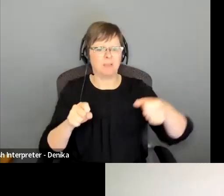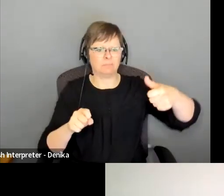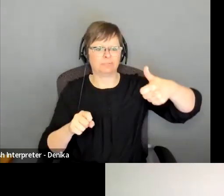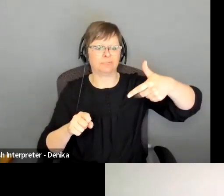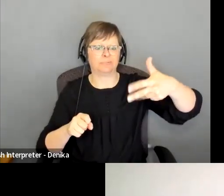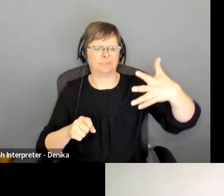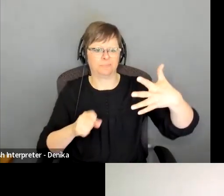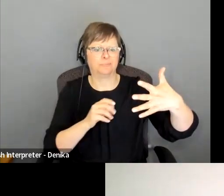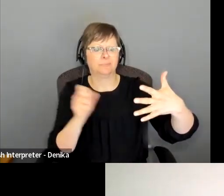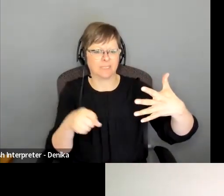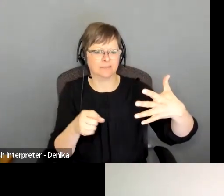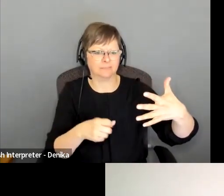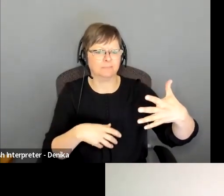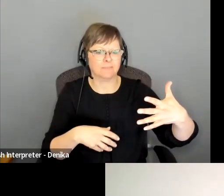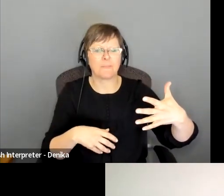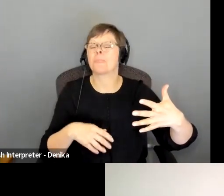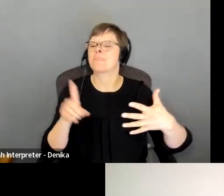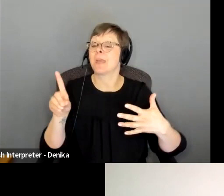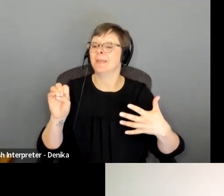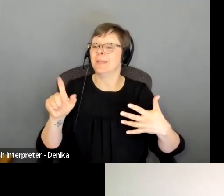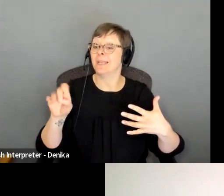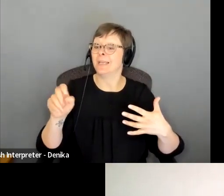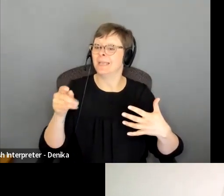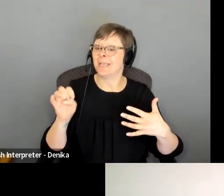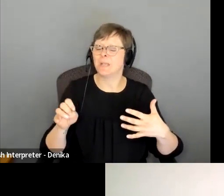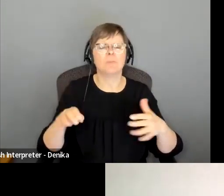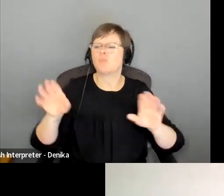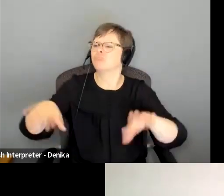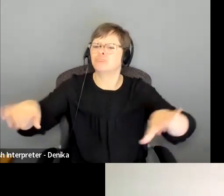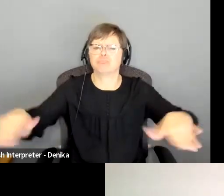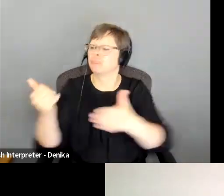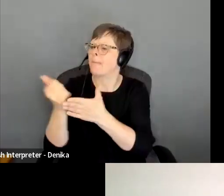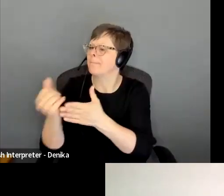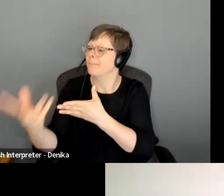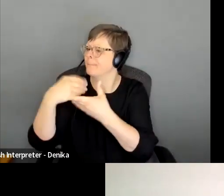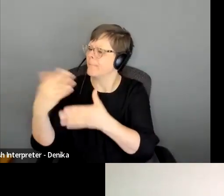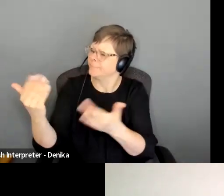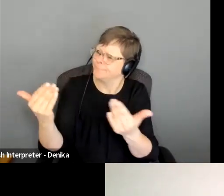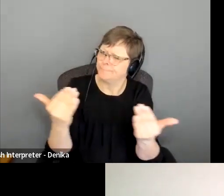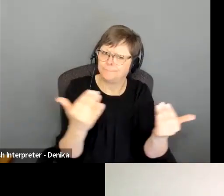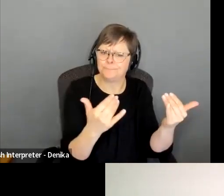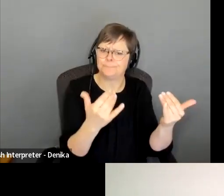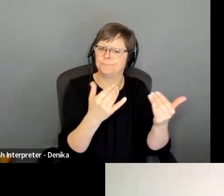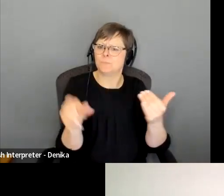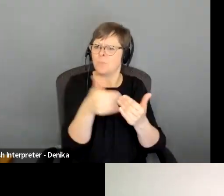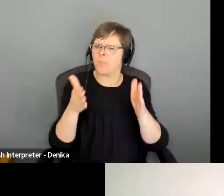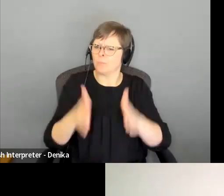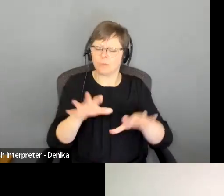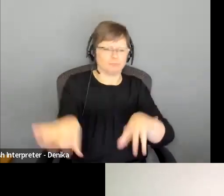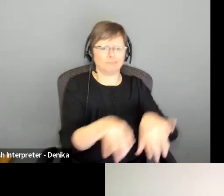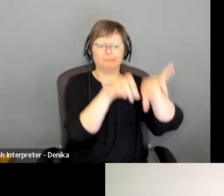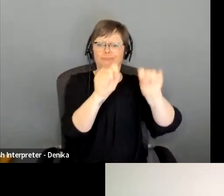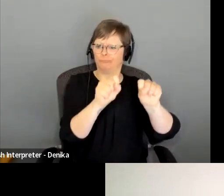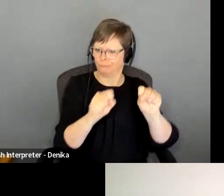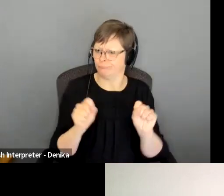you. Delegate is about asking others to get involved, to help take charge of the situation. Thank you very much. And they're